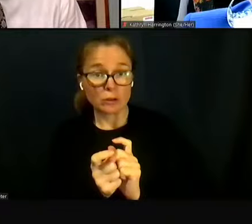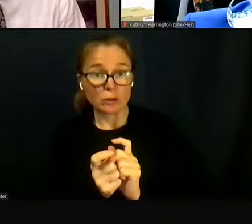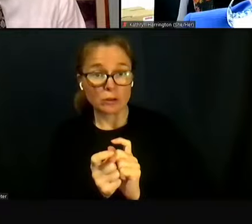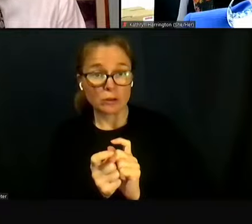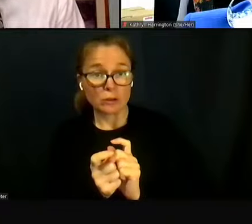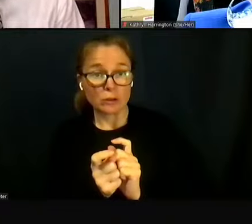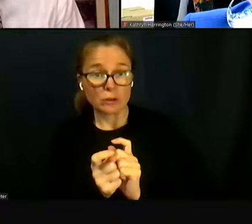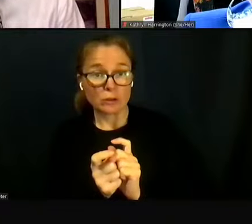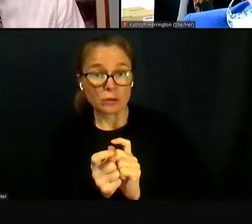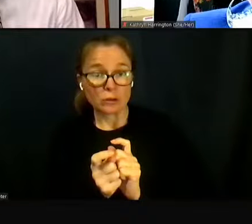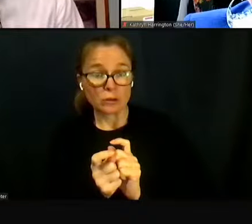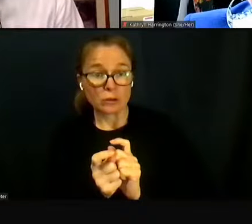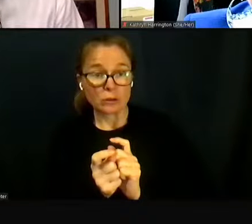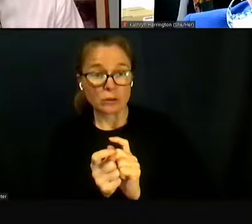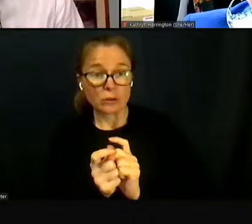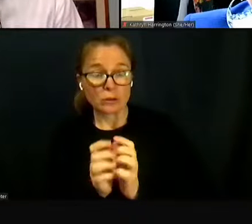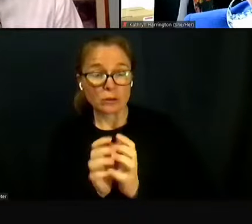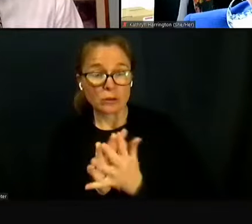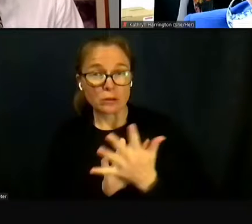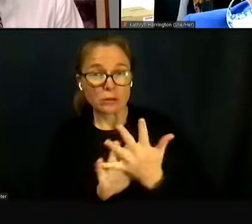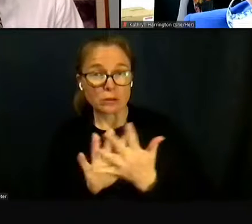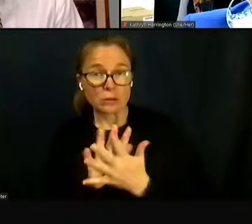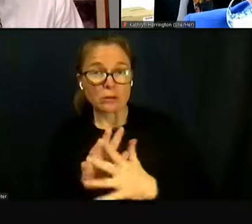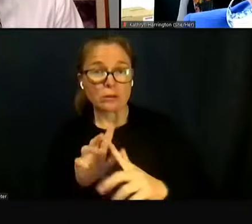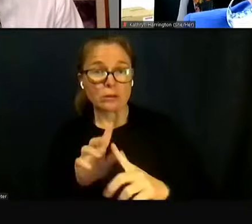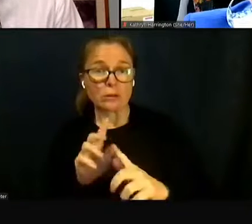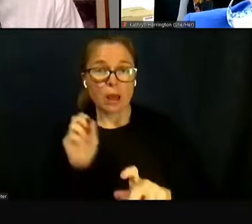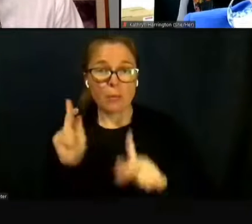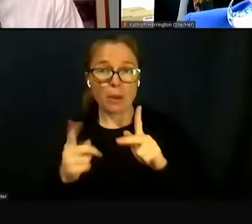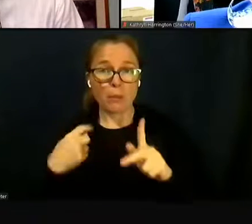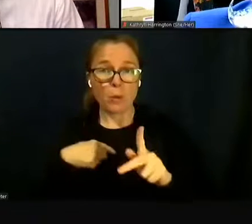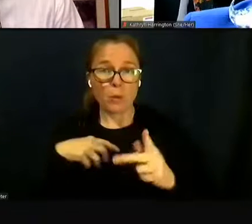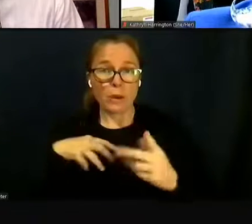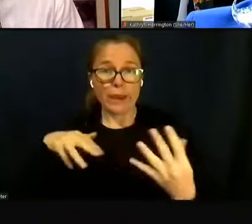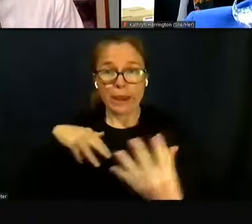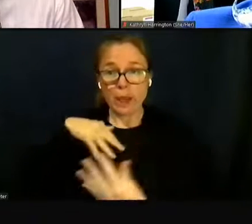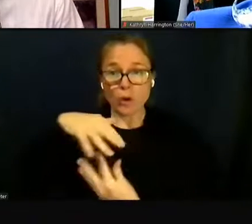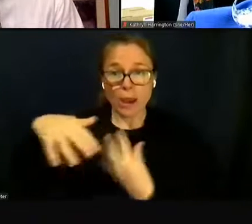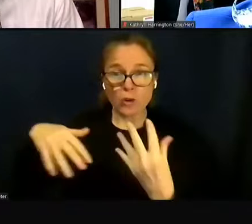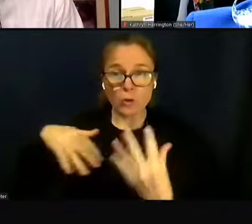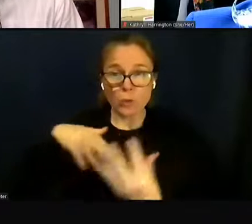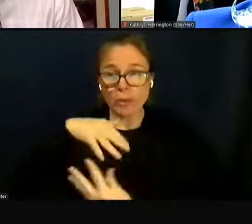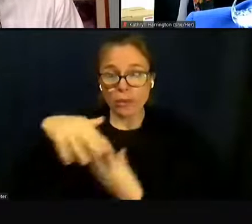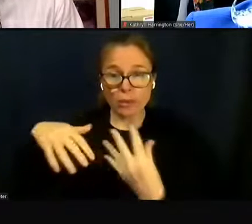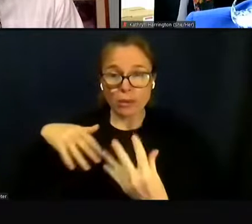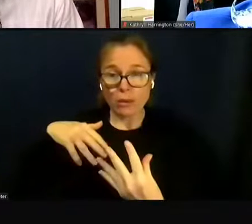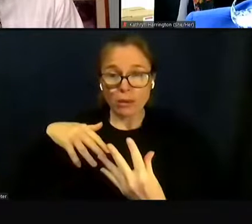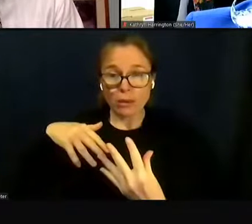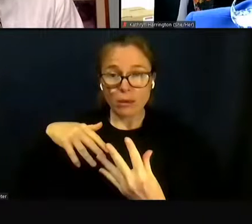are the people that we interact with, whether they be